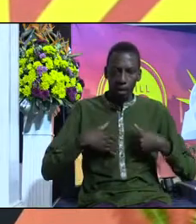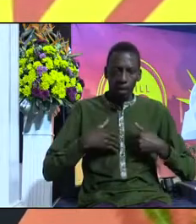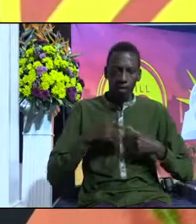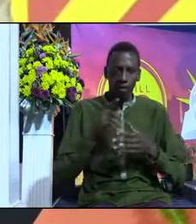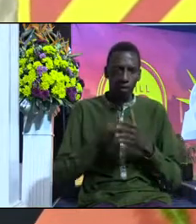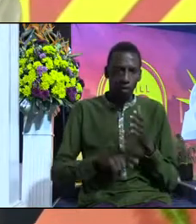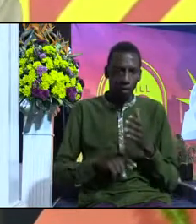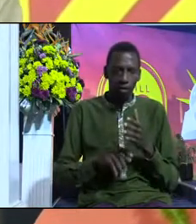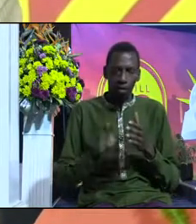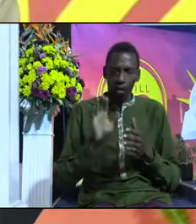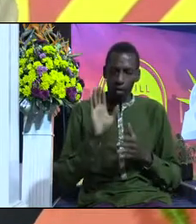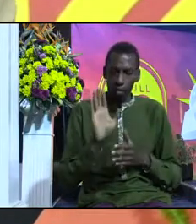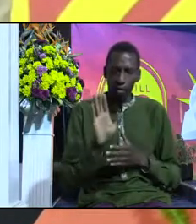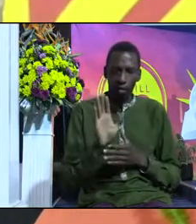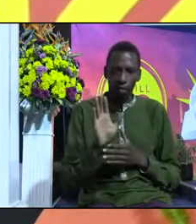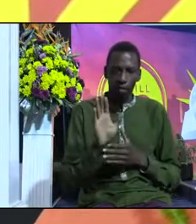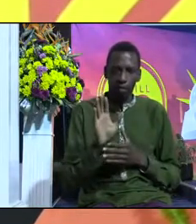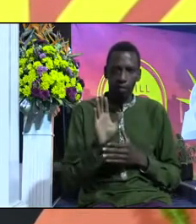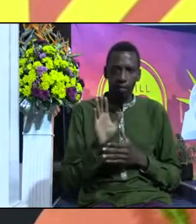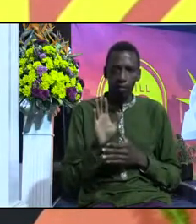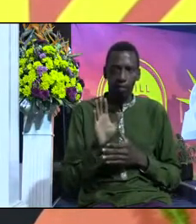his unswerving,